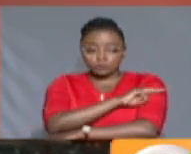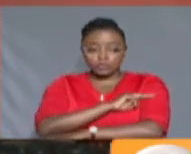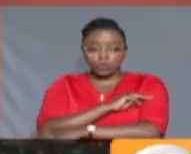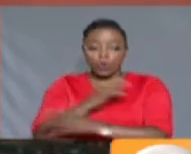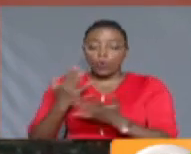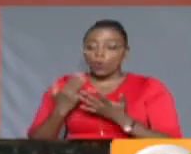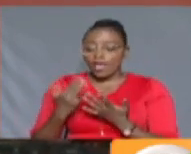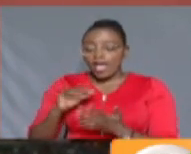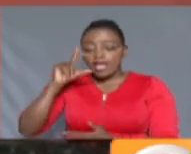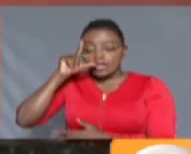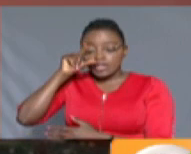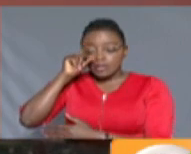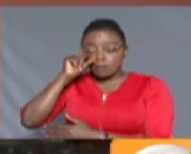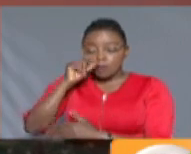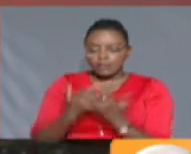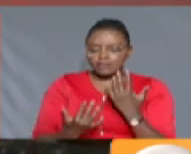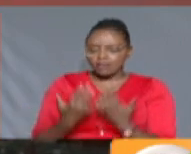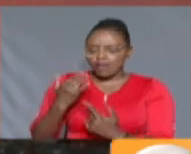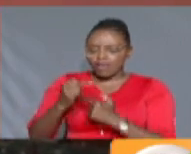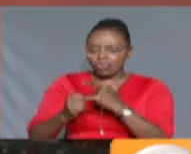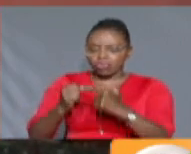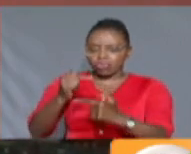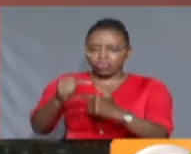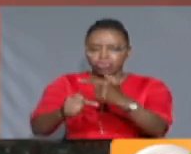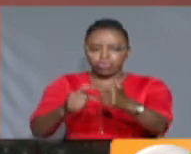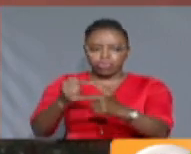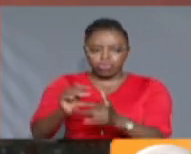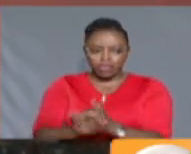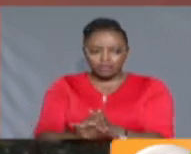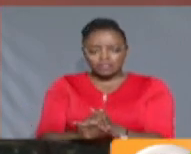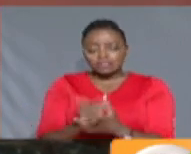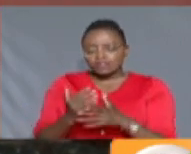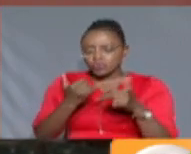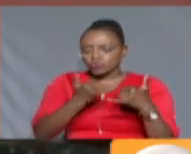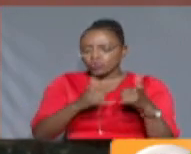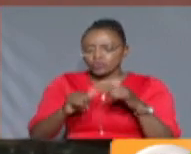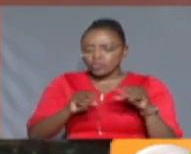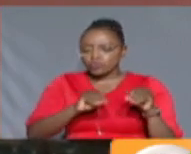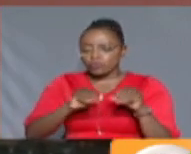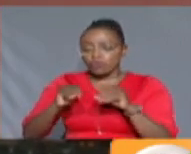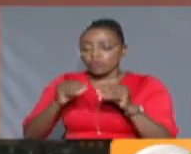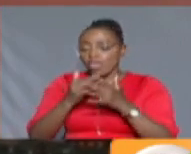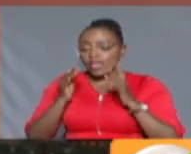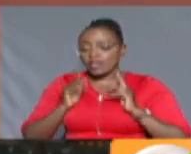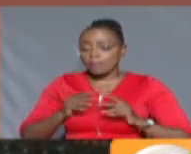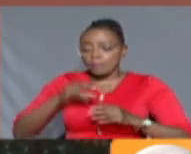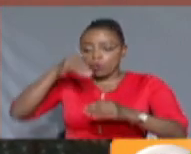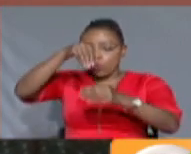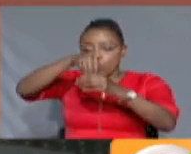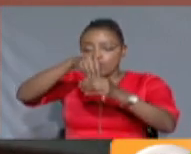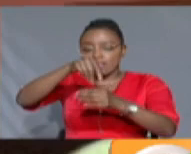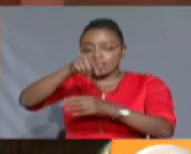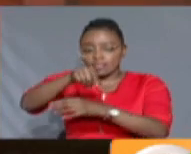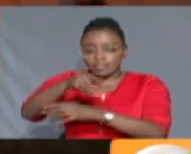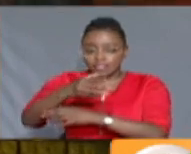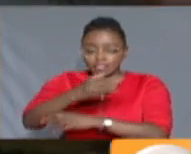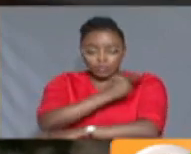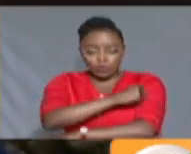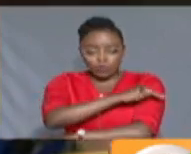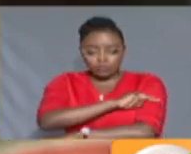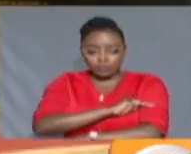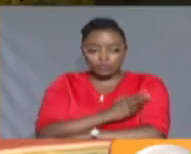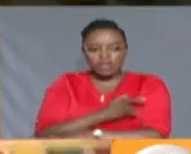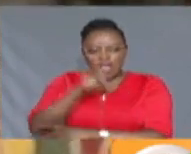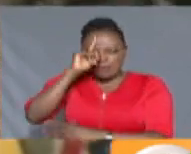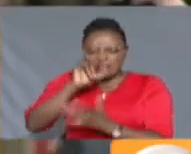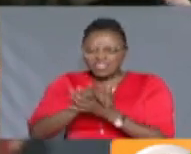in Mombasa, on fire, and frantic attempts to evacuate anyone who may be within this institution. Francis Ntalaki,